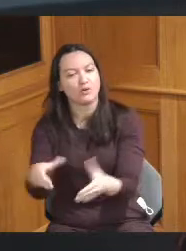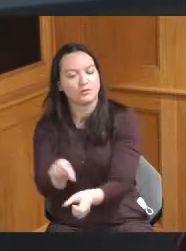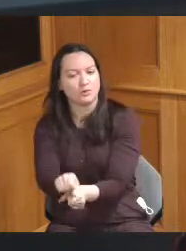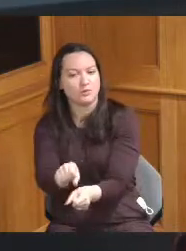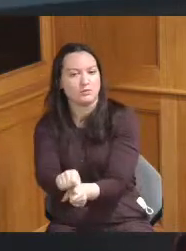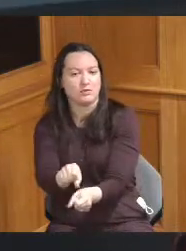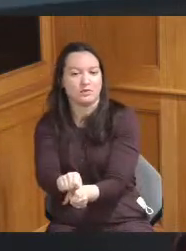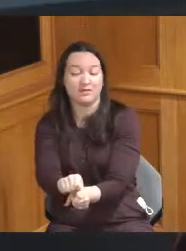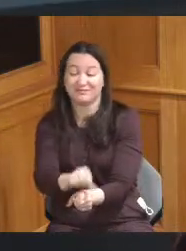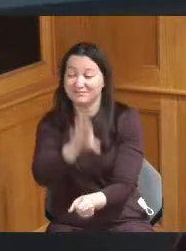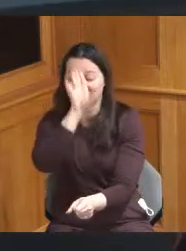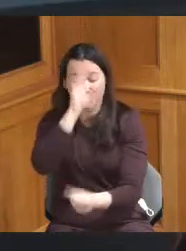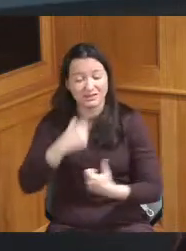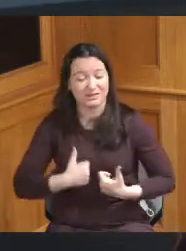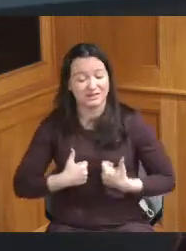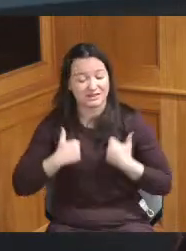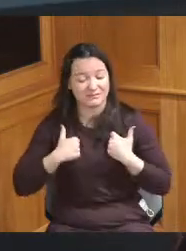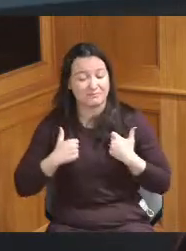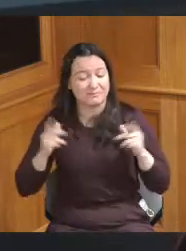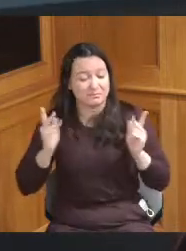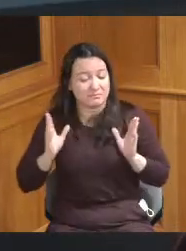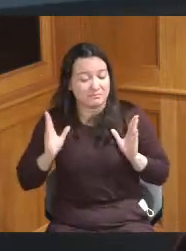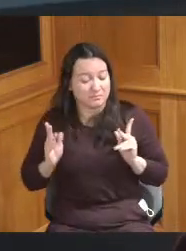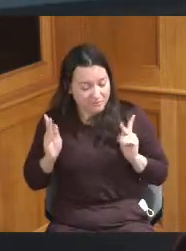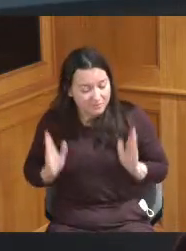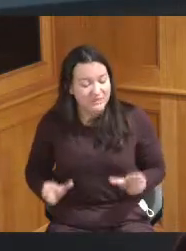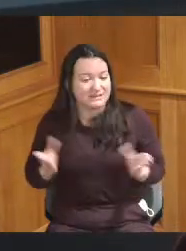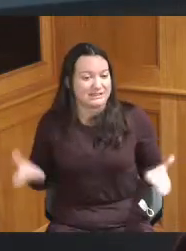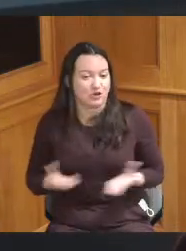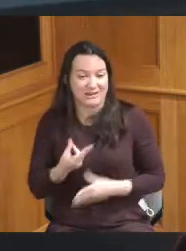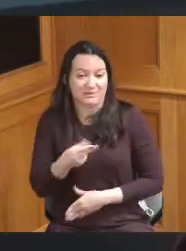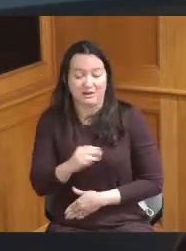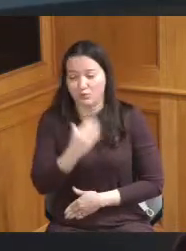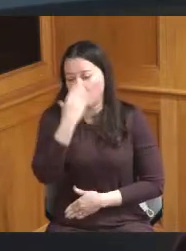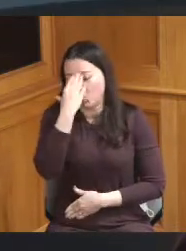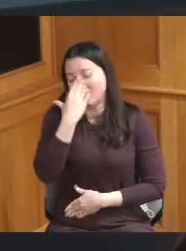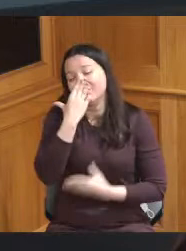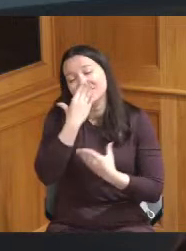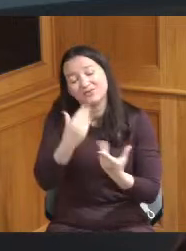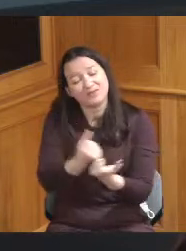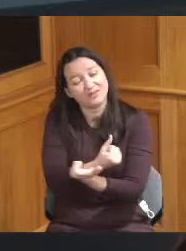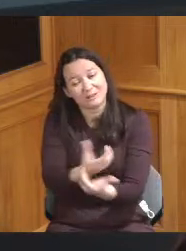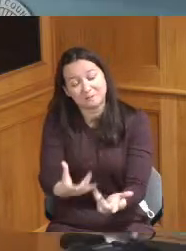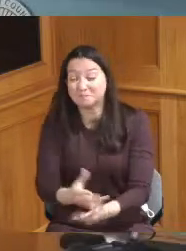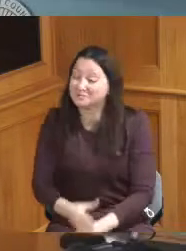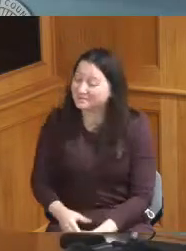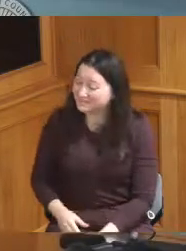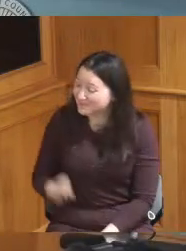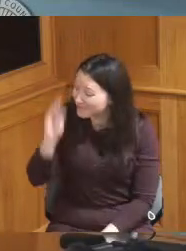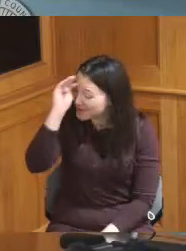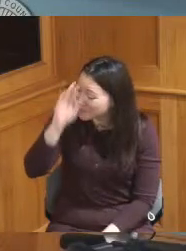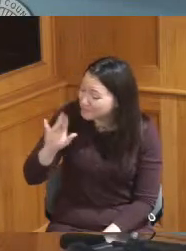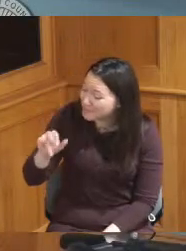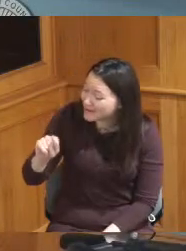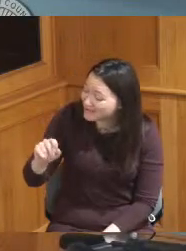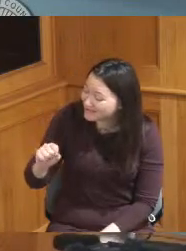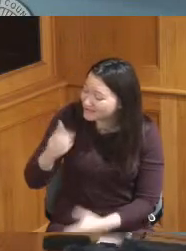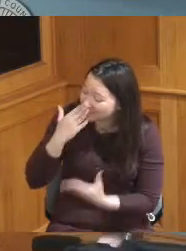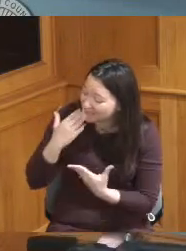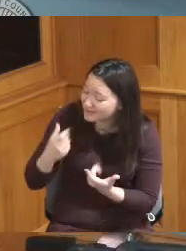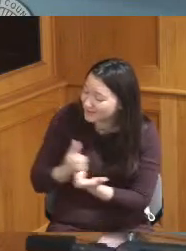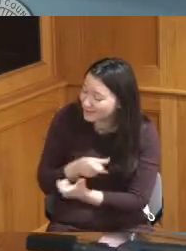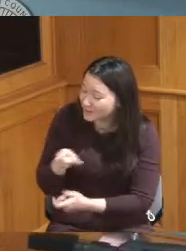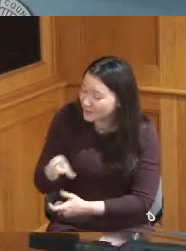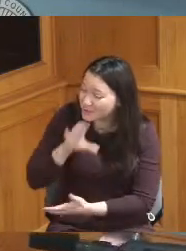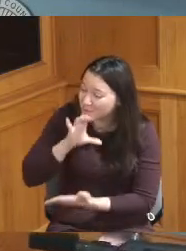know the residents of Hamilton County do the same. So thank you for all you do. Mr. Butts, we appreciate everything. You and your